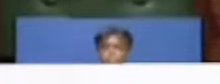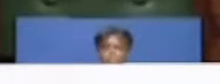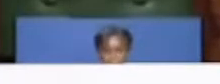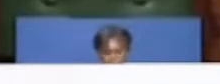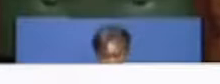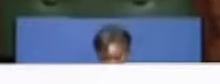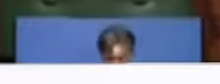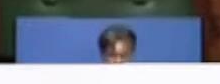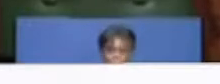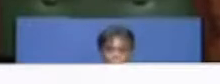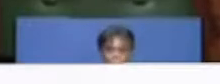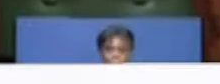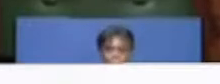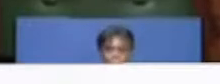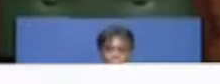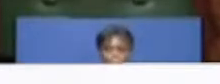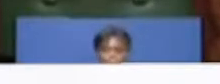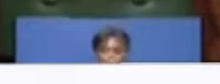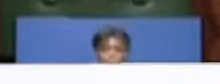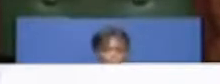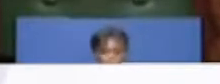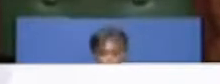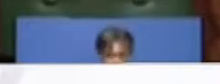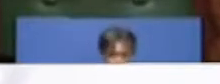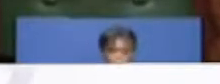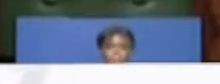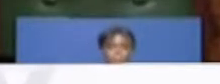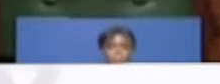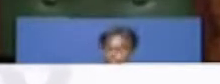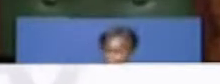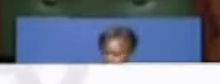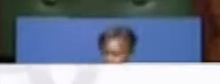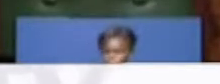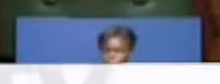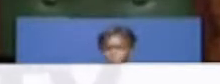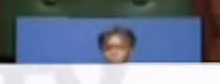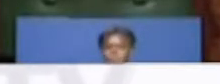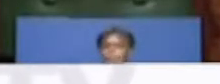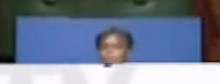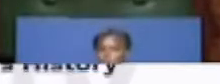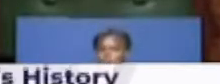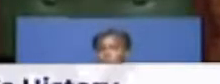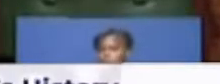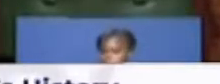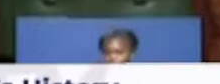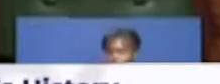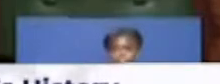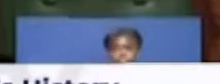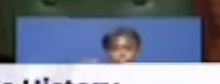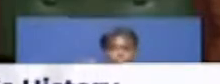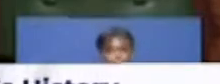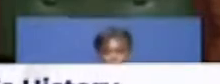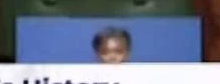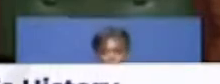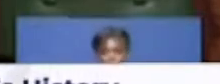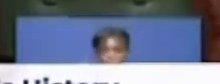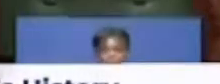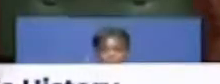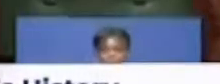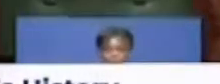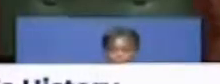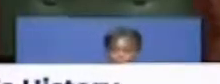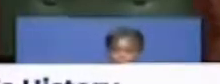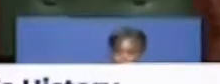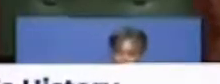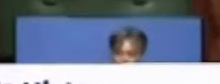must not ignore the very real negative aspects of our politics and electioneering.